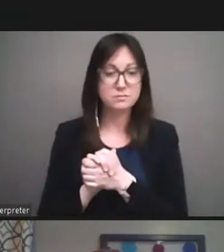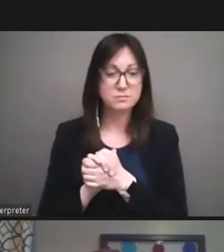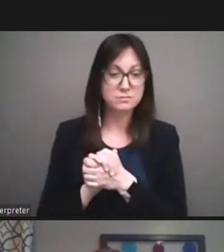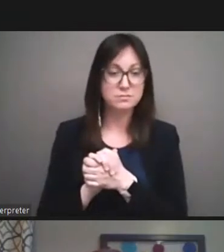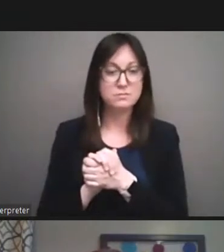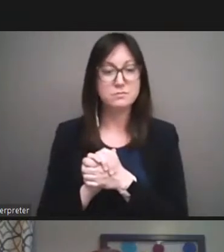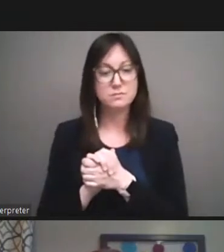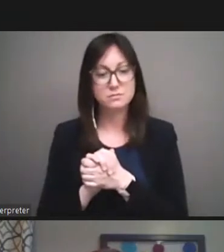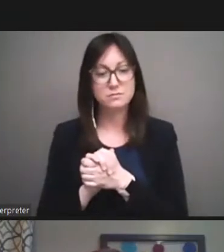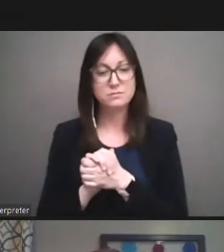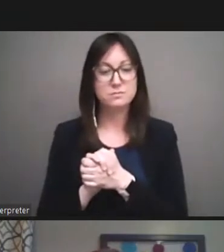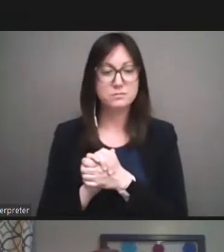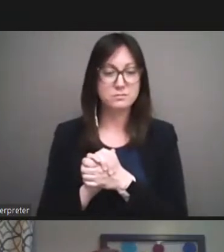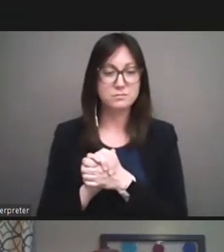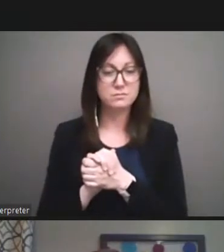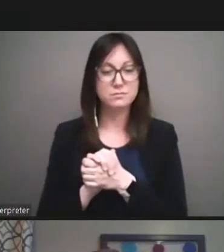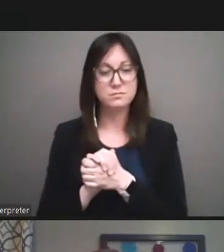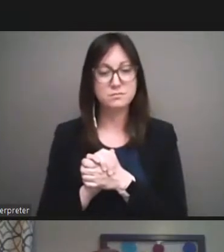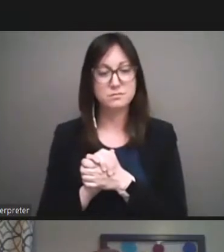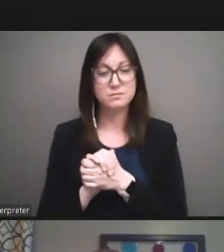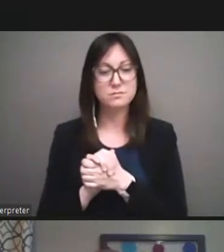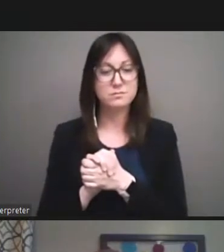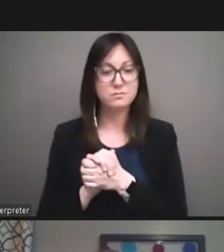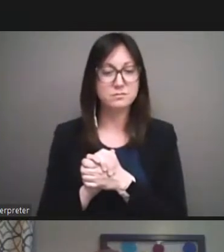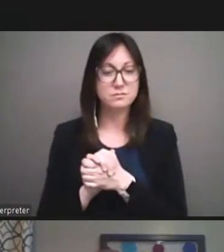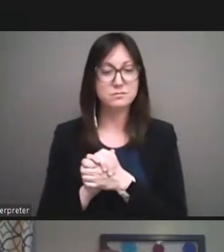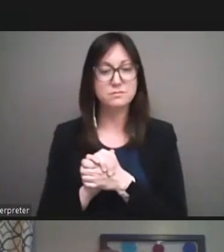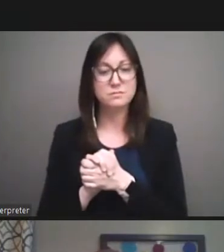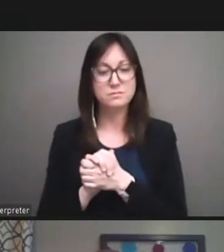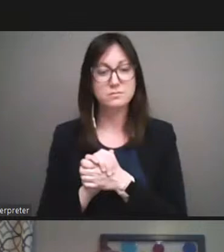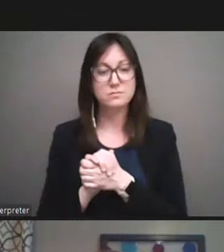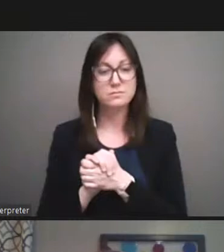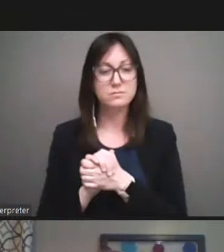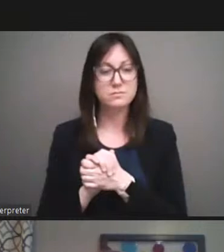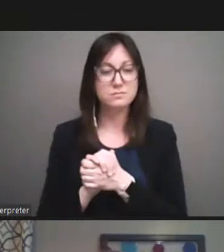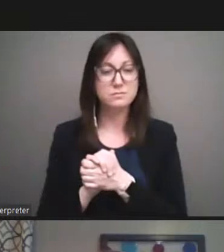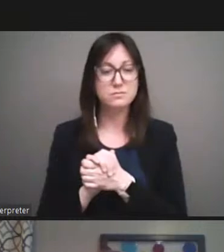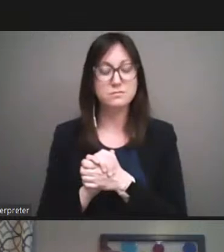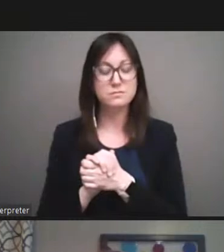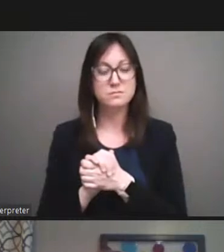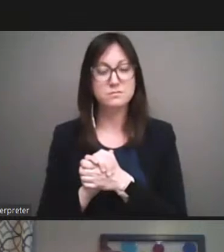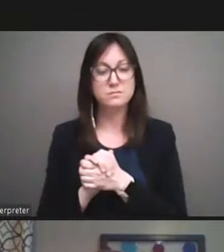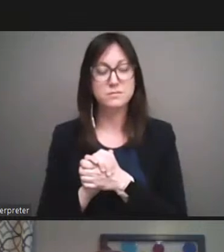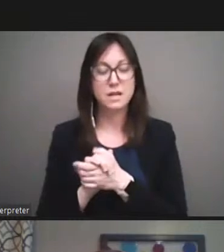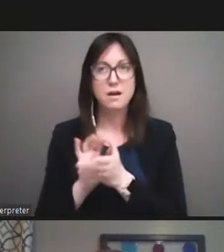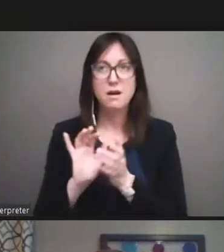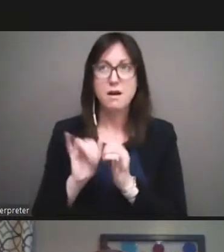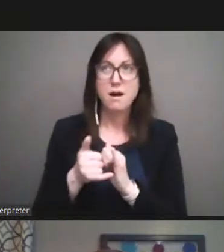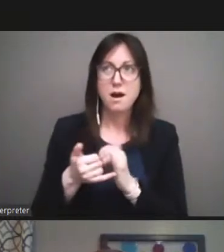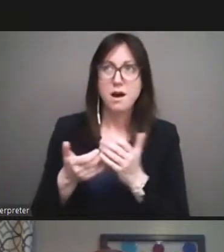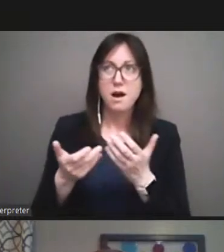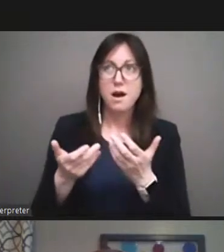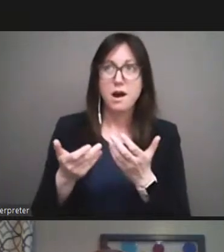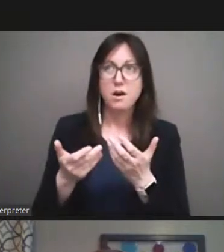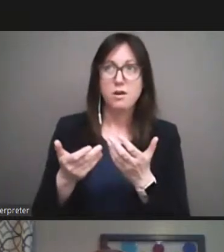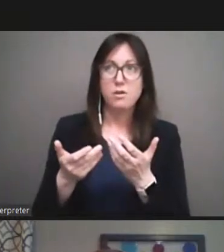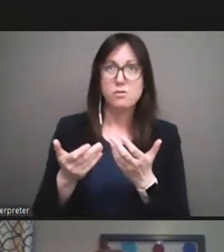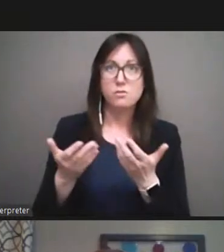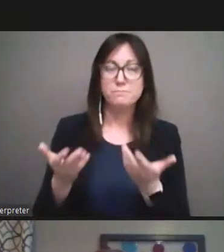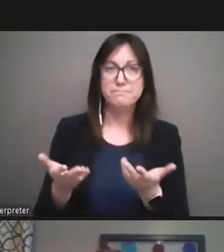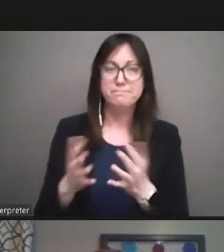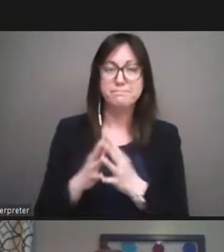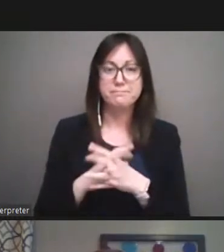I find that in order to gain trust, there also has to